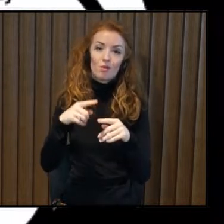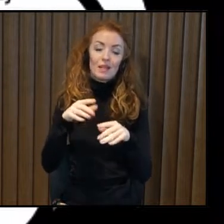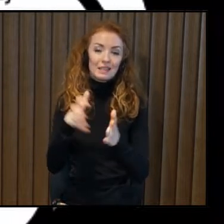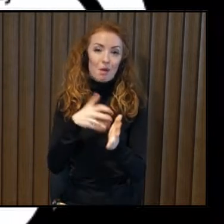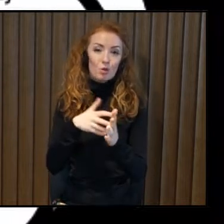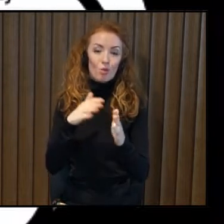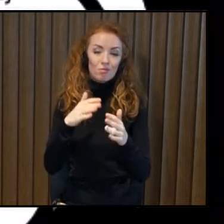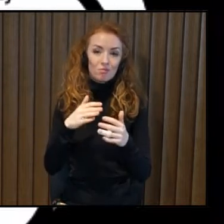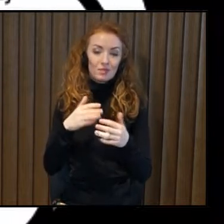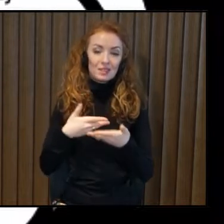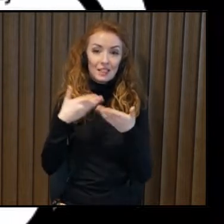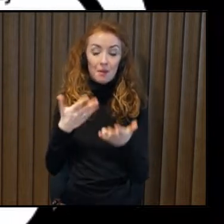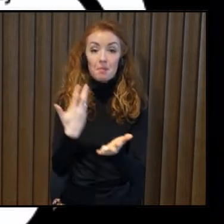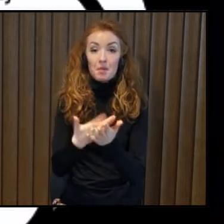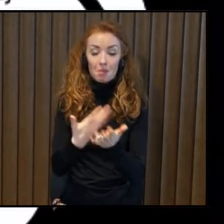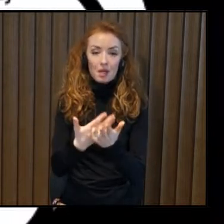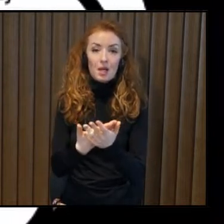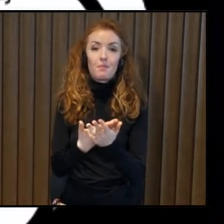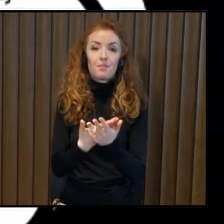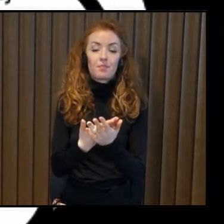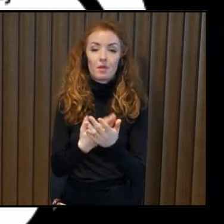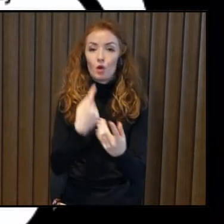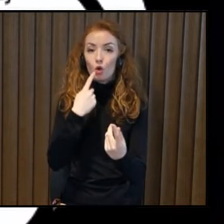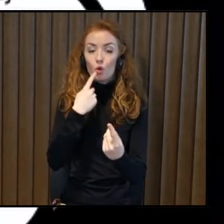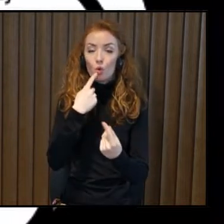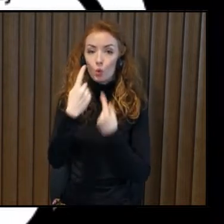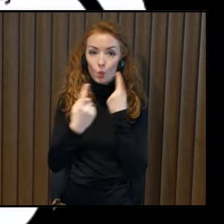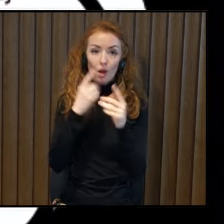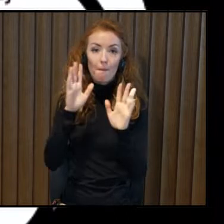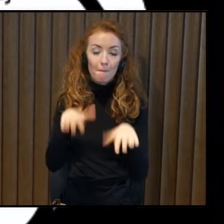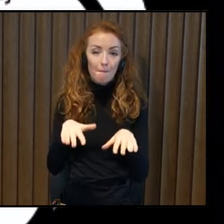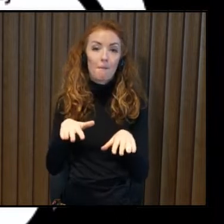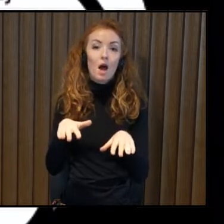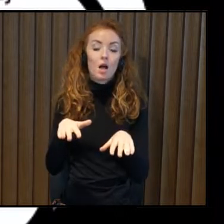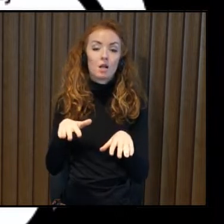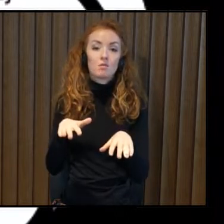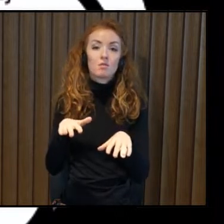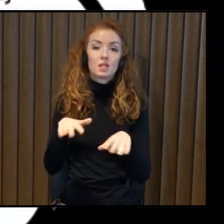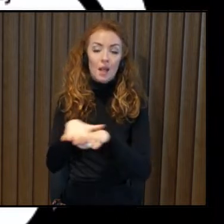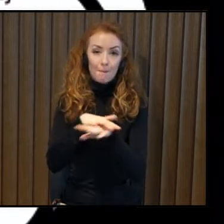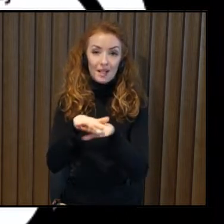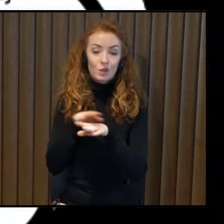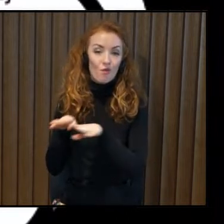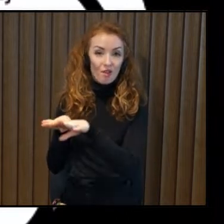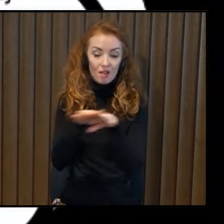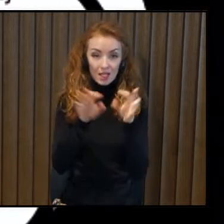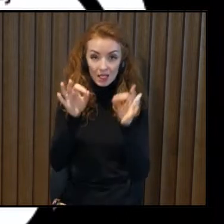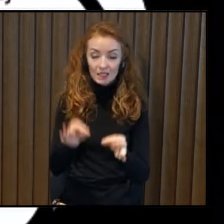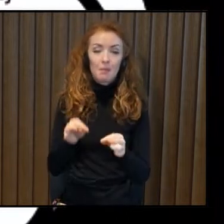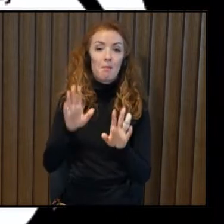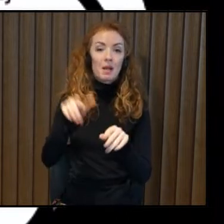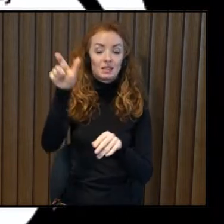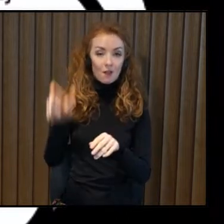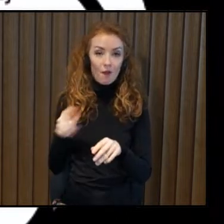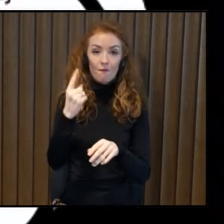social equality, human diversity, accessibility, and participatory processes. Now let's run through these really quick so you got